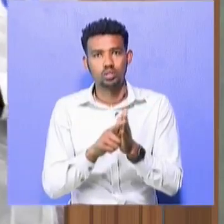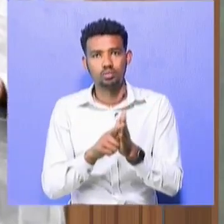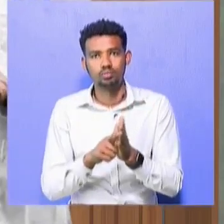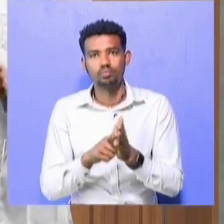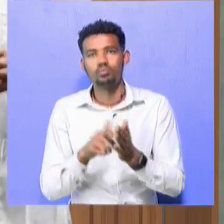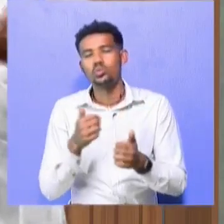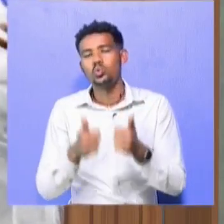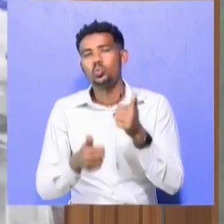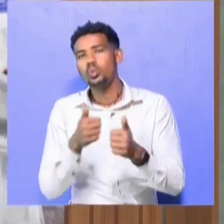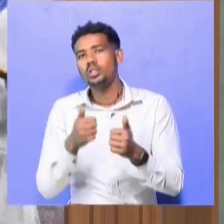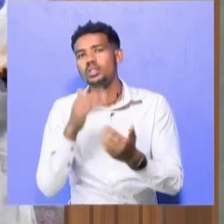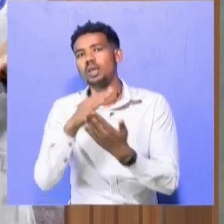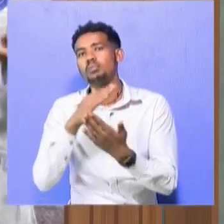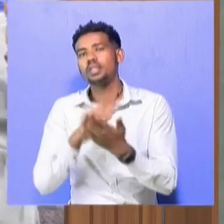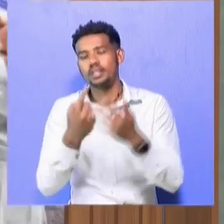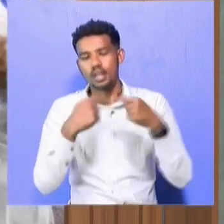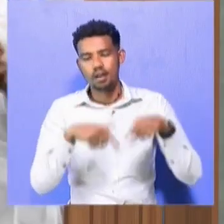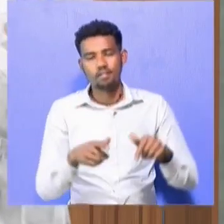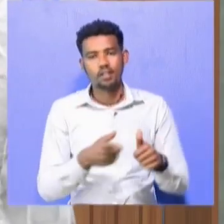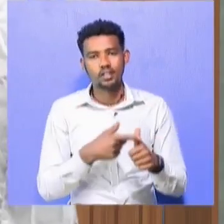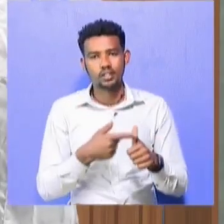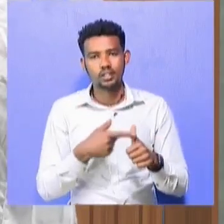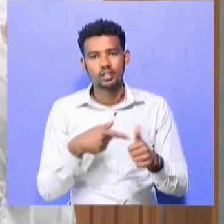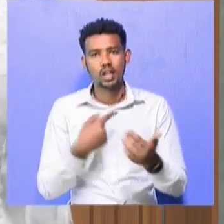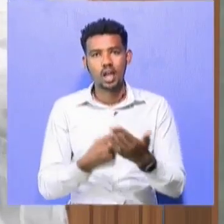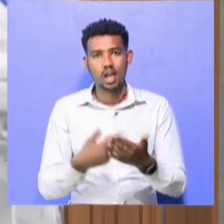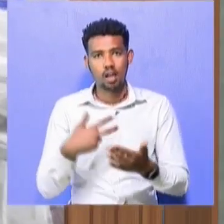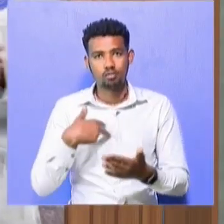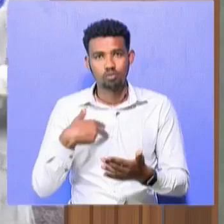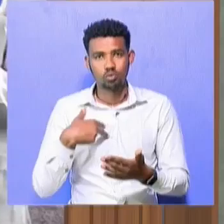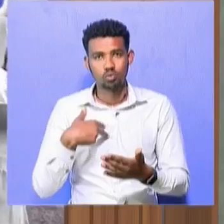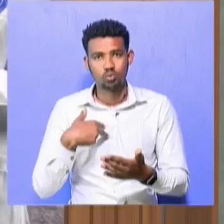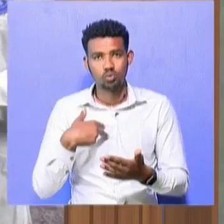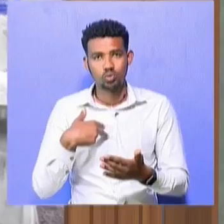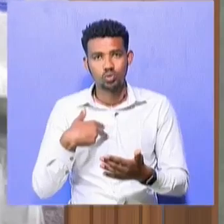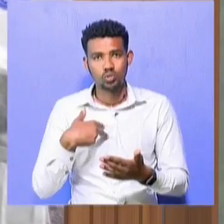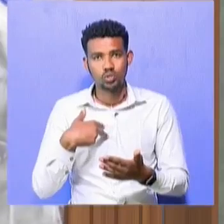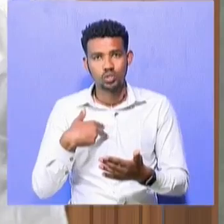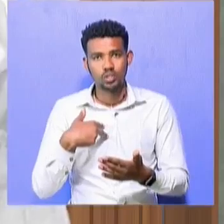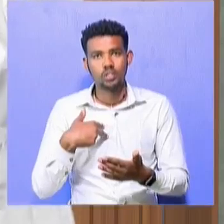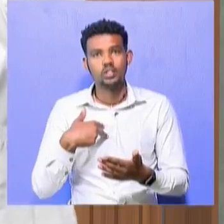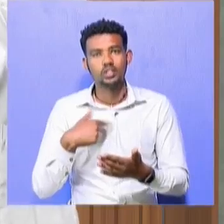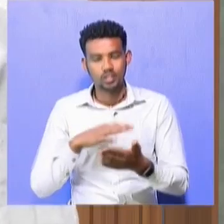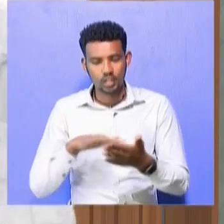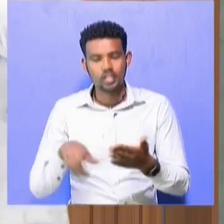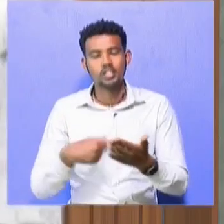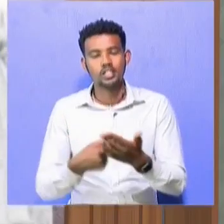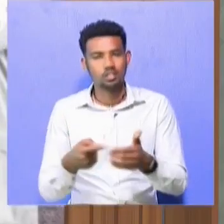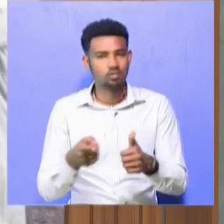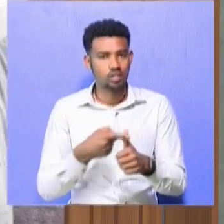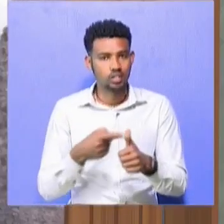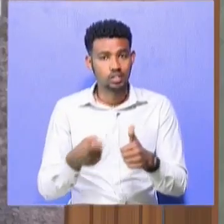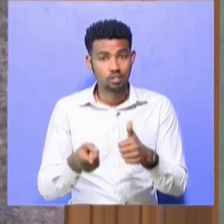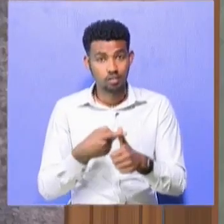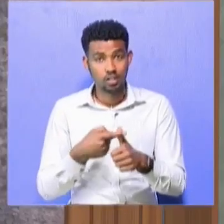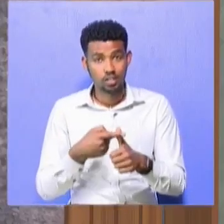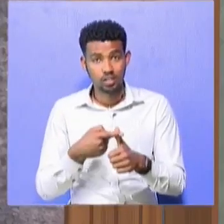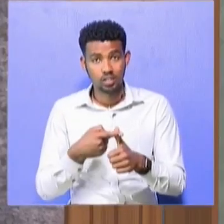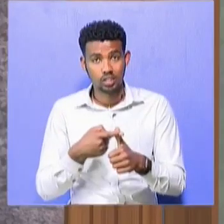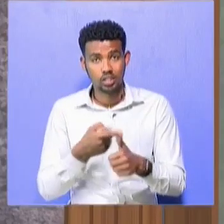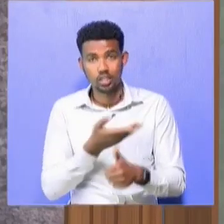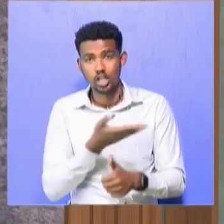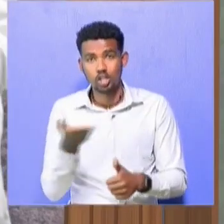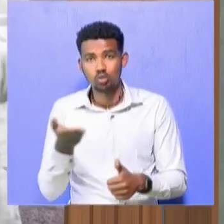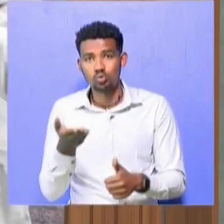first? And what about next? Oh, I have to study this part, blah, blah, blah, etc. So the first point, the first